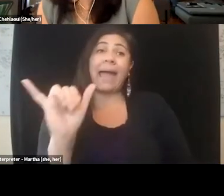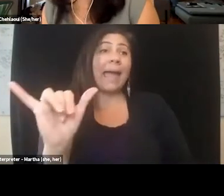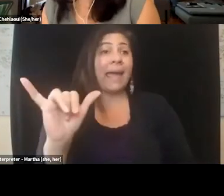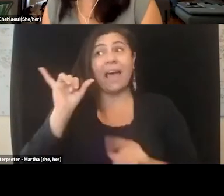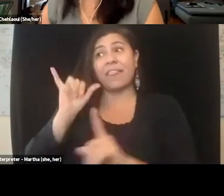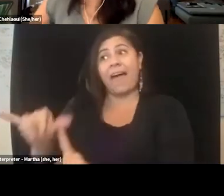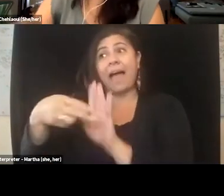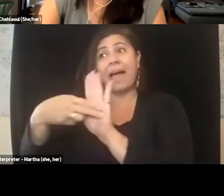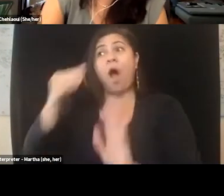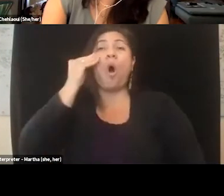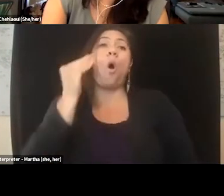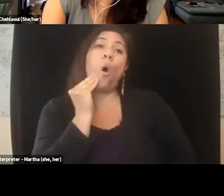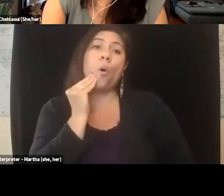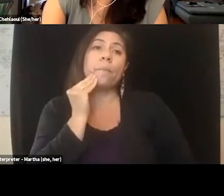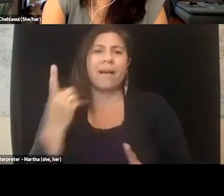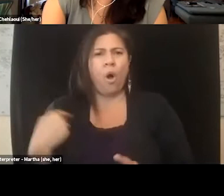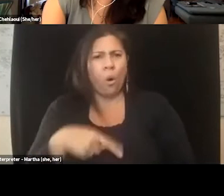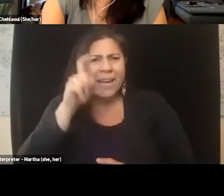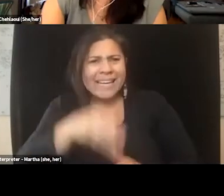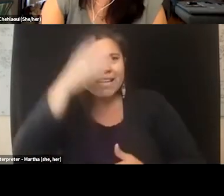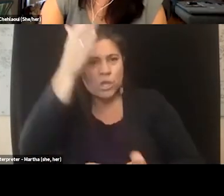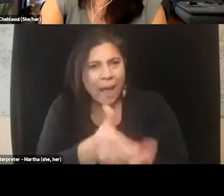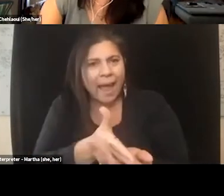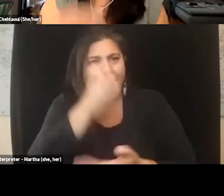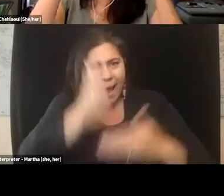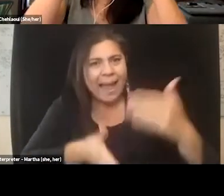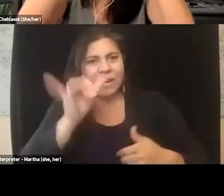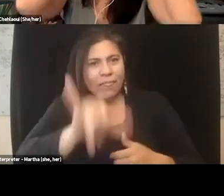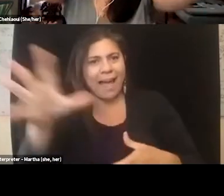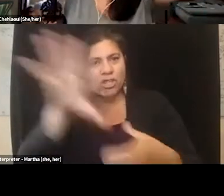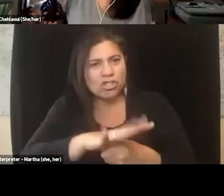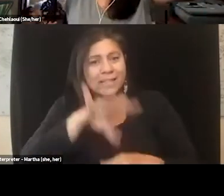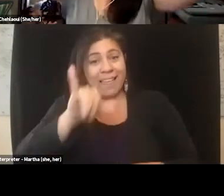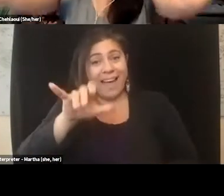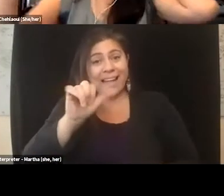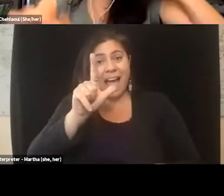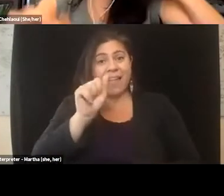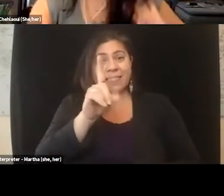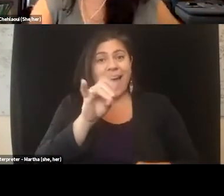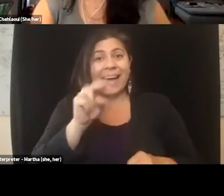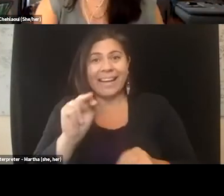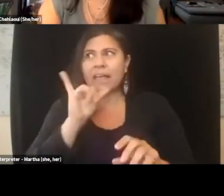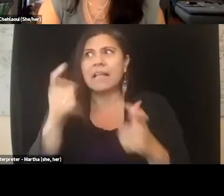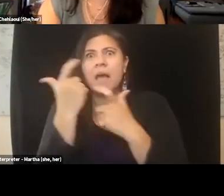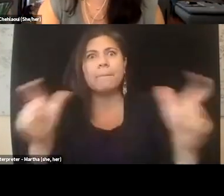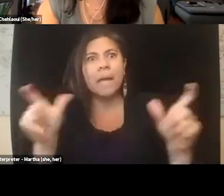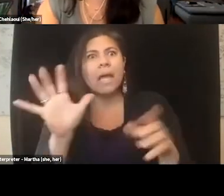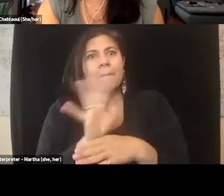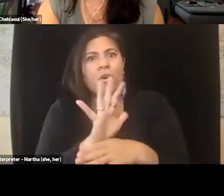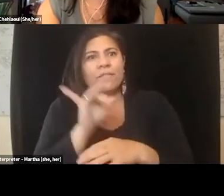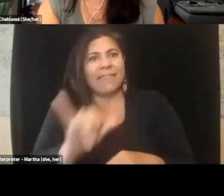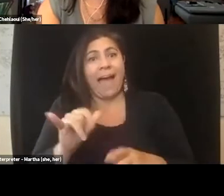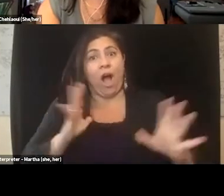We have to end that shit. That's Aladdin. That's a huge movie that Hollywood stood by and